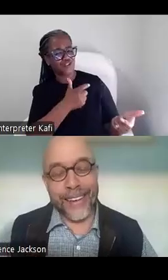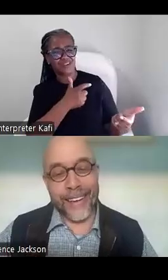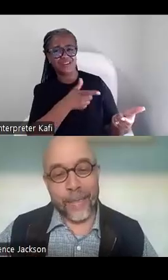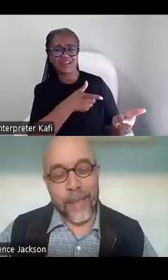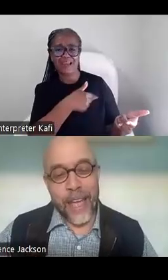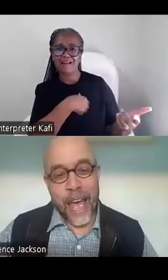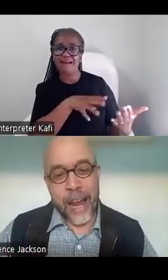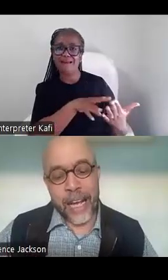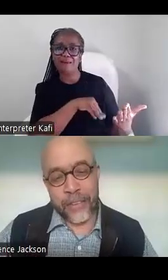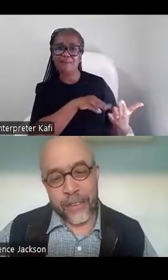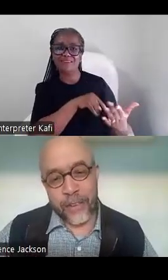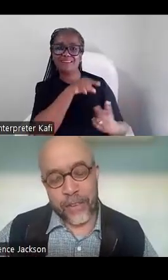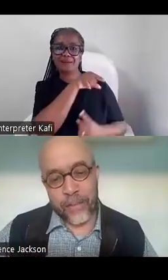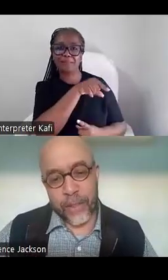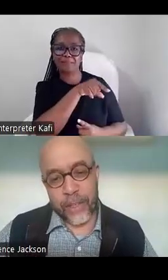And